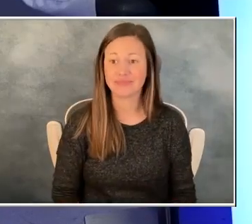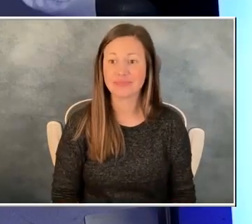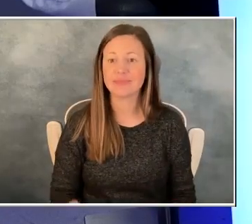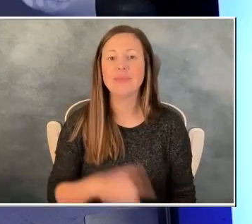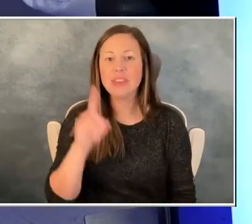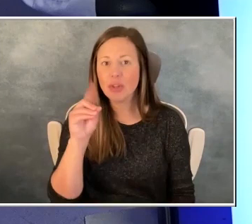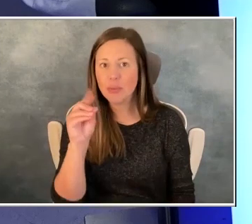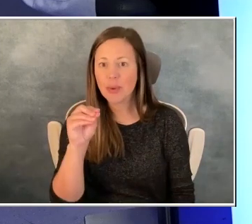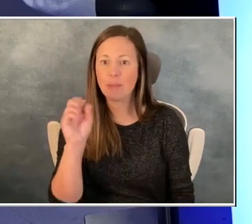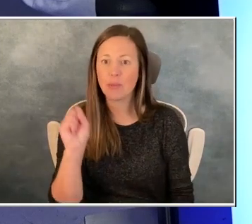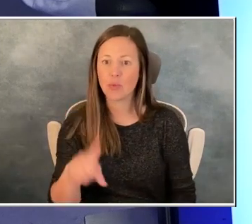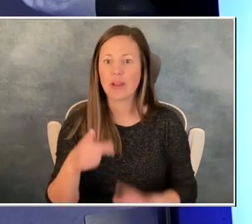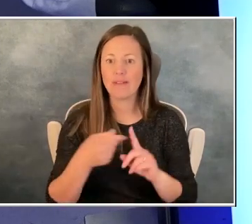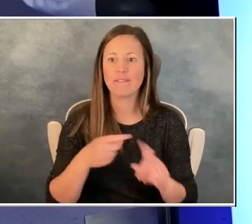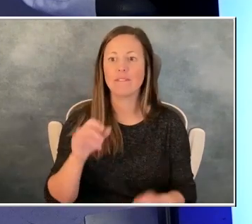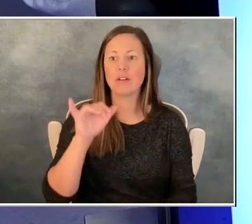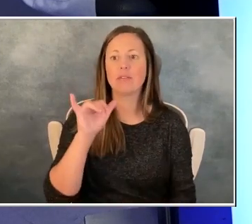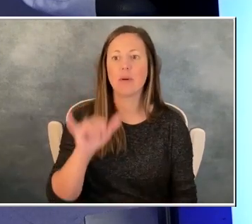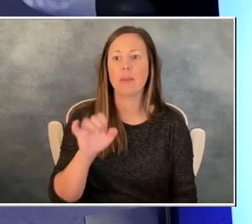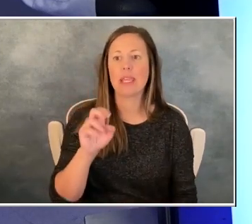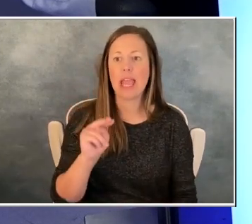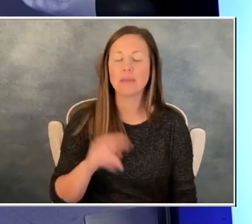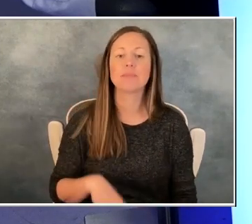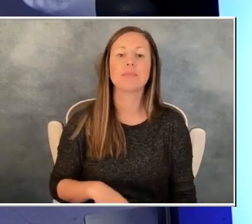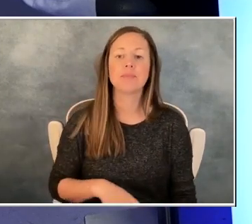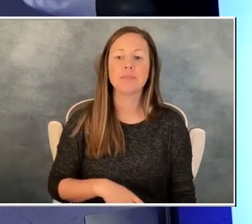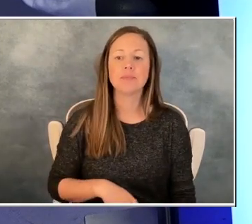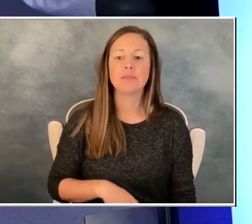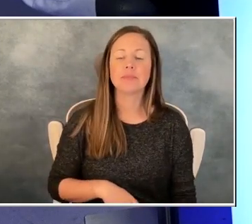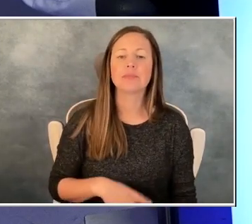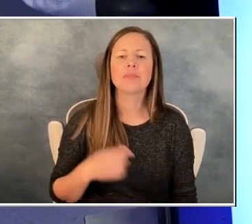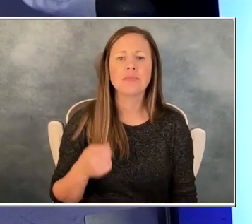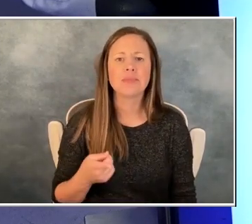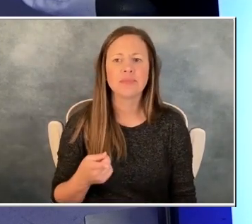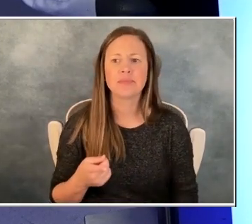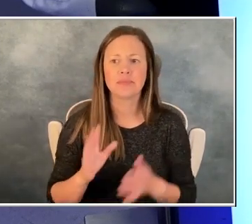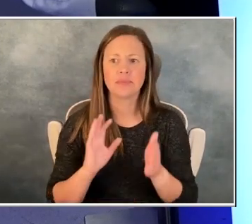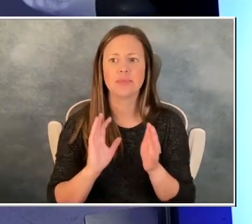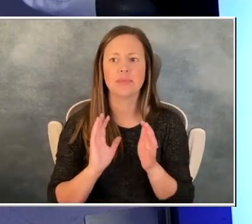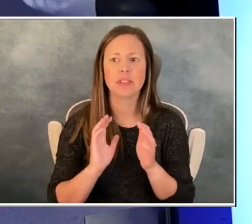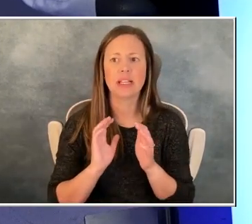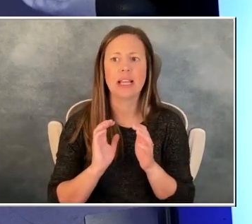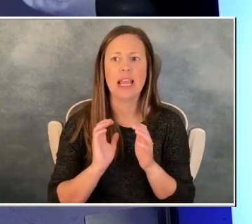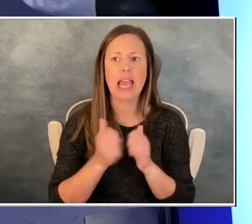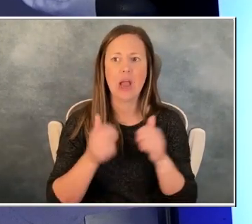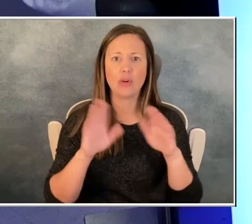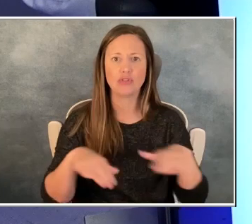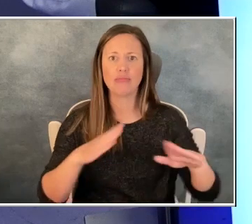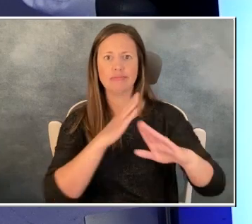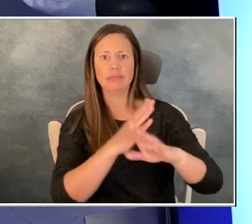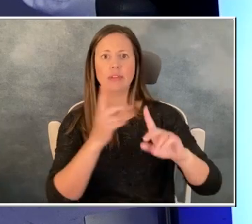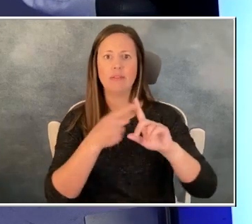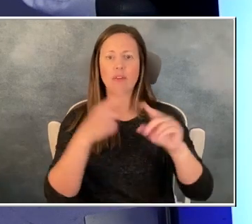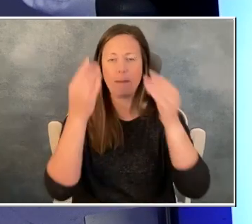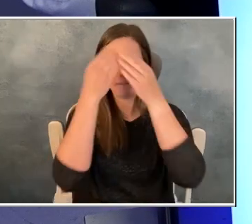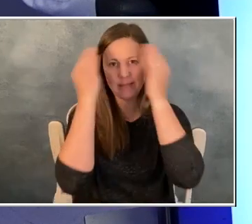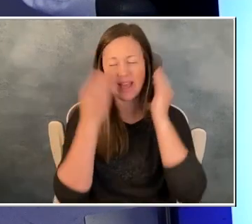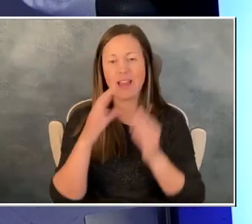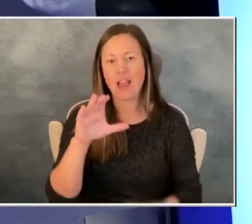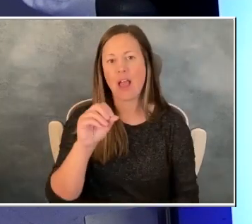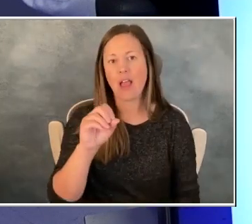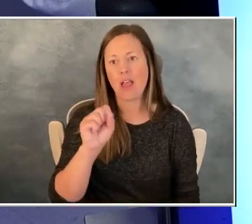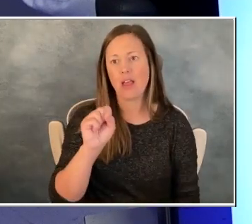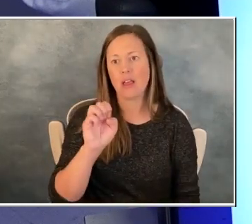in from Yen Liang. Yen wants to know if you basically, how do you keep children away from cosmetics? Which the follow-up would be, do you get poisonings from